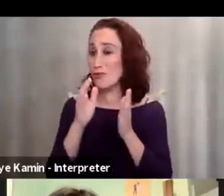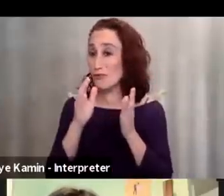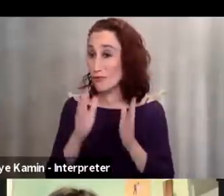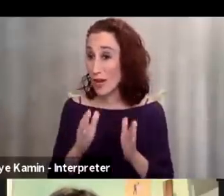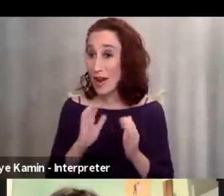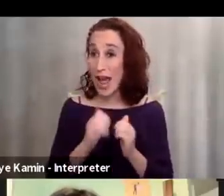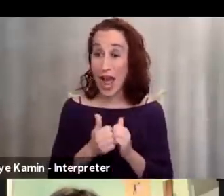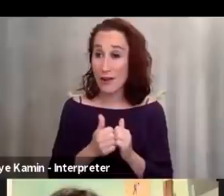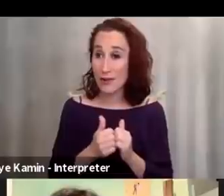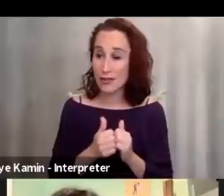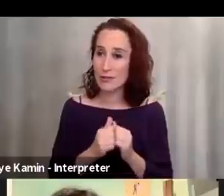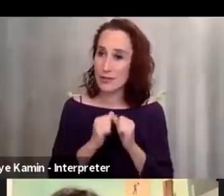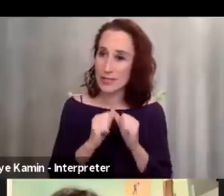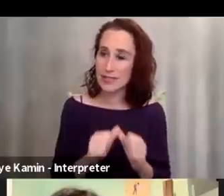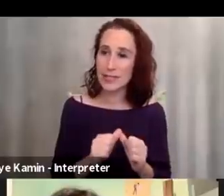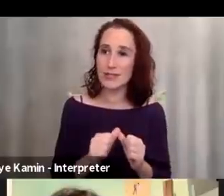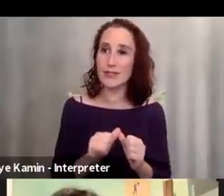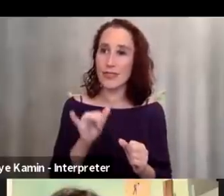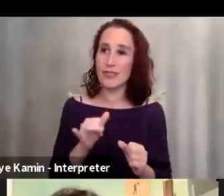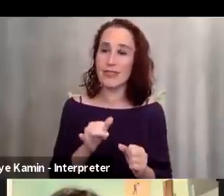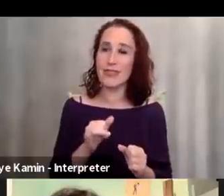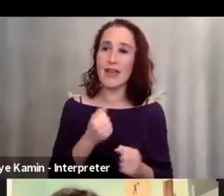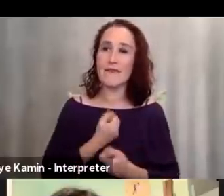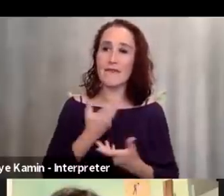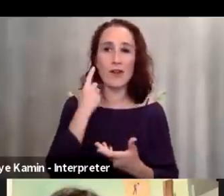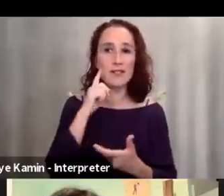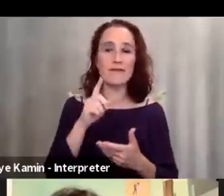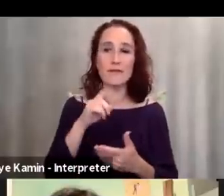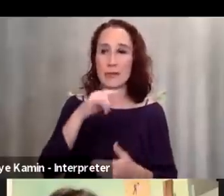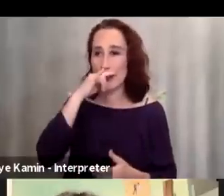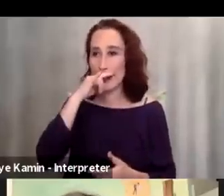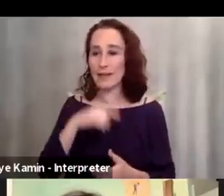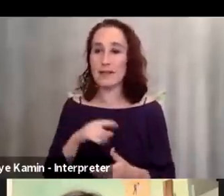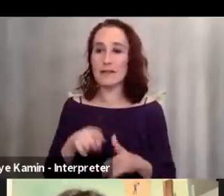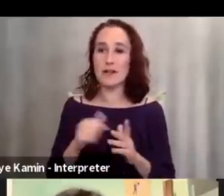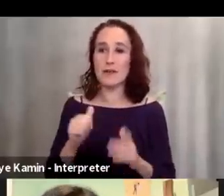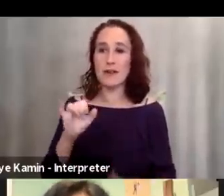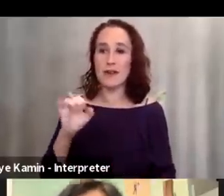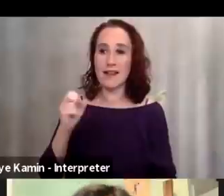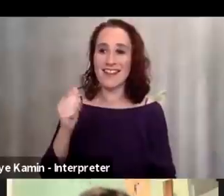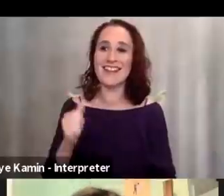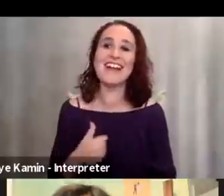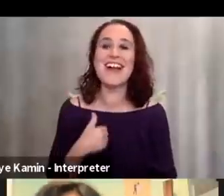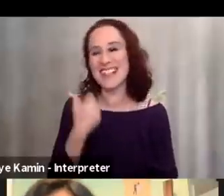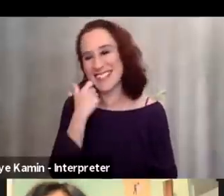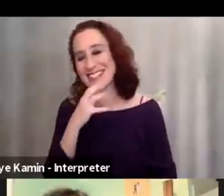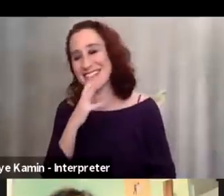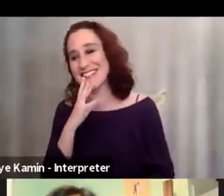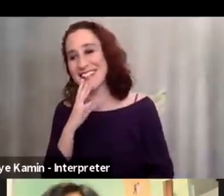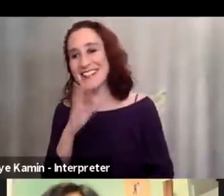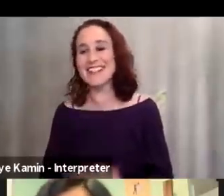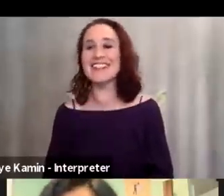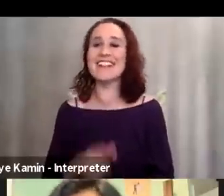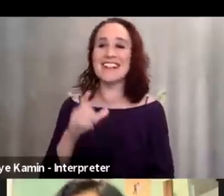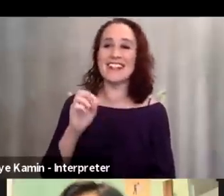kid voice? So let's see. I think we're starting with Aisha. I can let someone else go. I just did a lot of talking. I'm sorry.